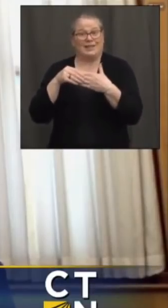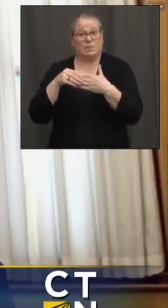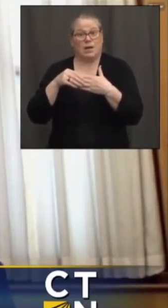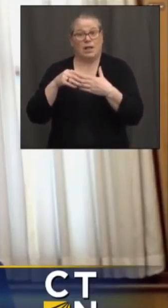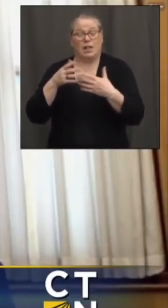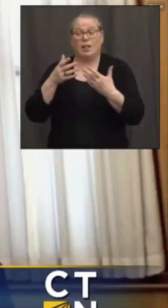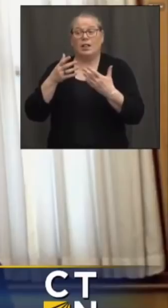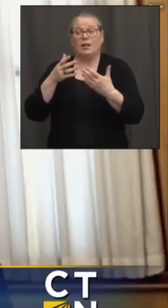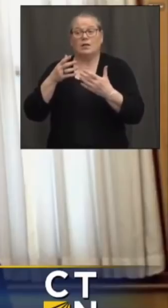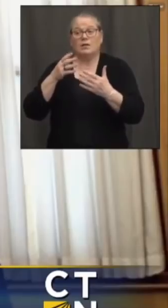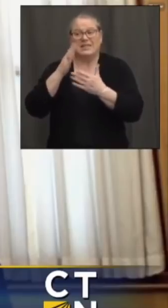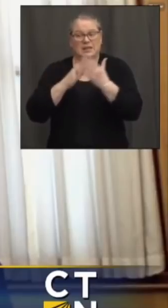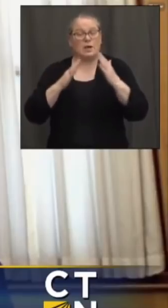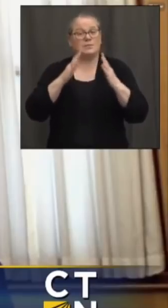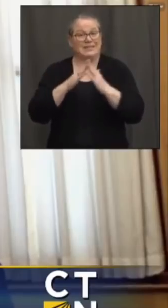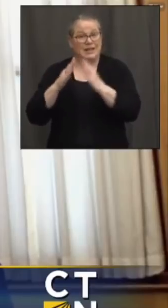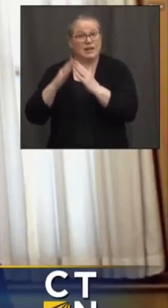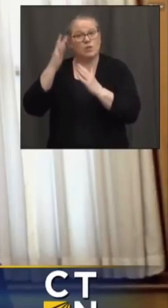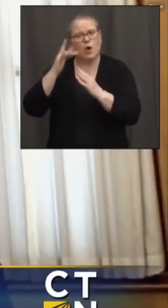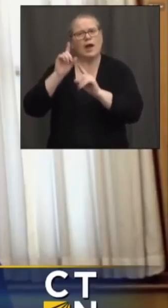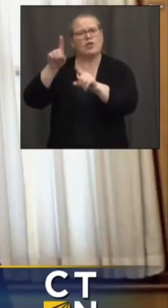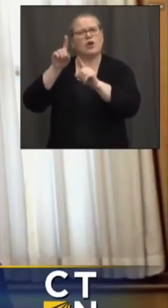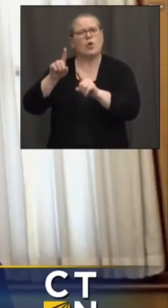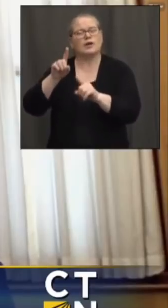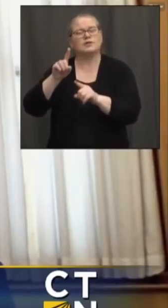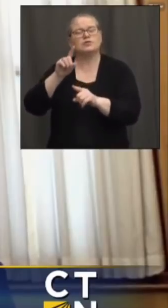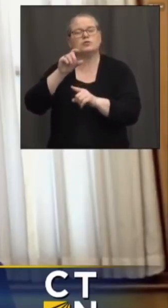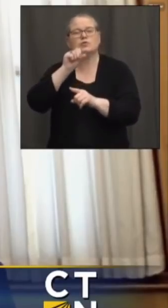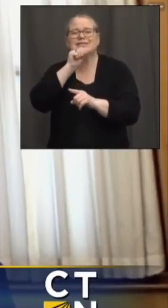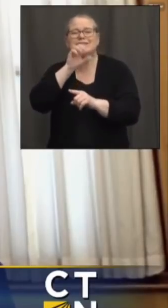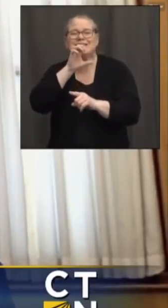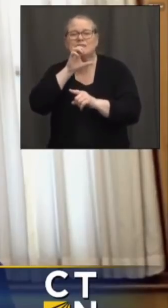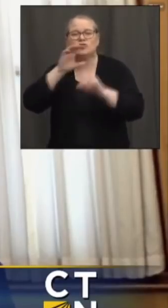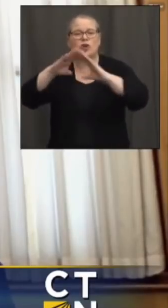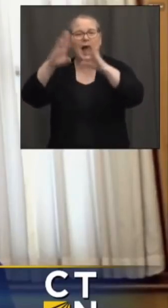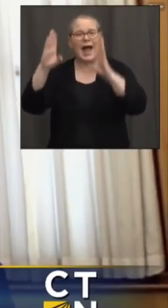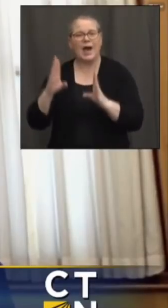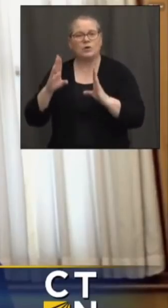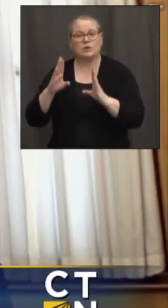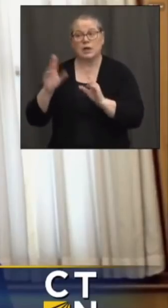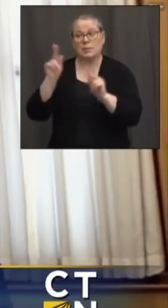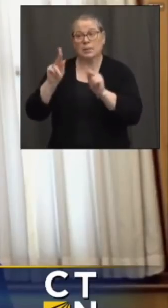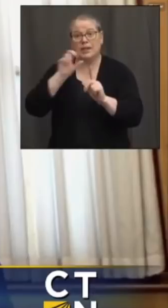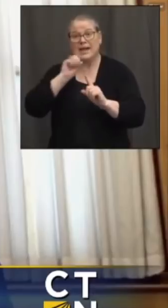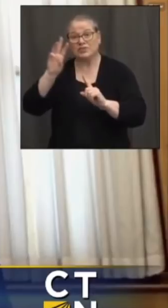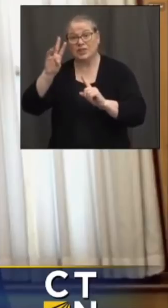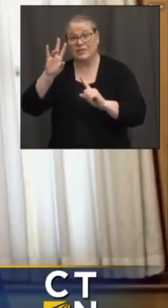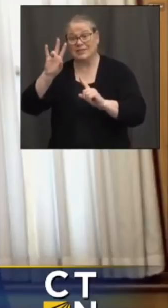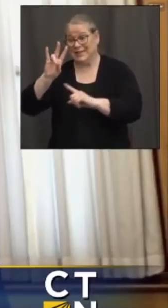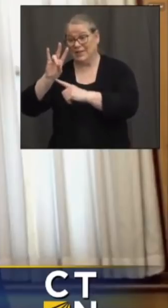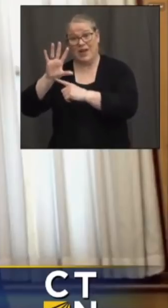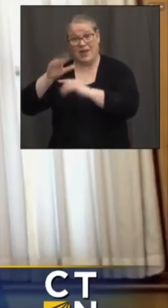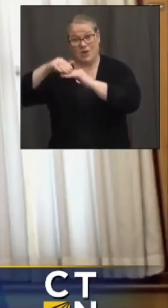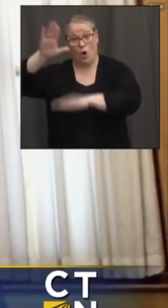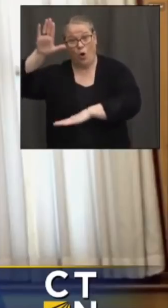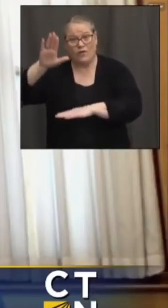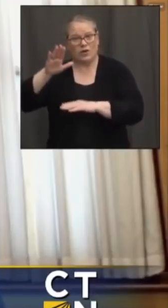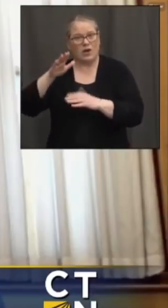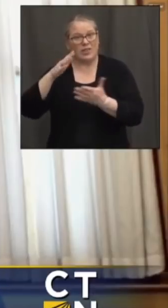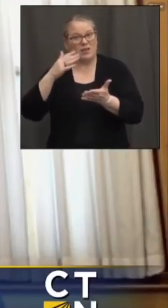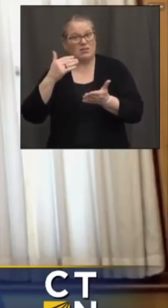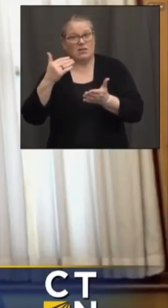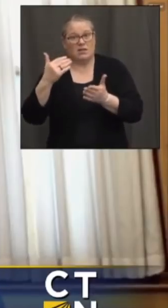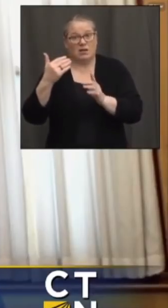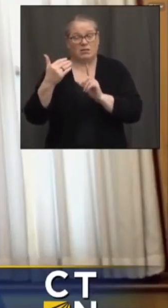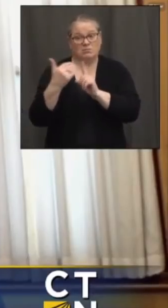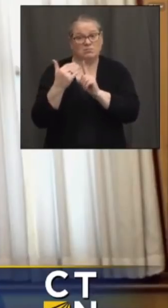of them are going into senior housing complexes, signing up a handful of 75 and overs, and they're saying, look, we've got vaccine. We'd love to do the 65 and olders